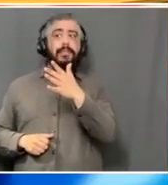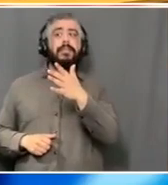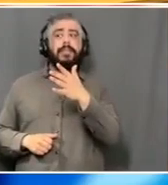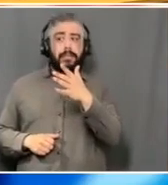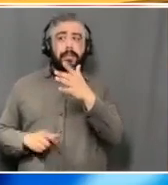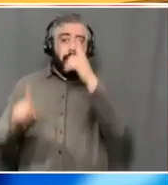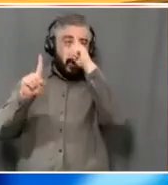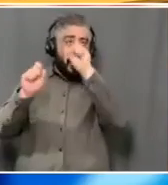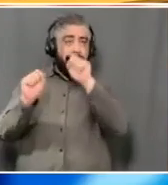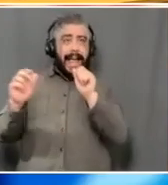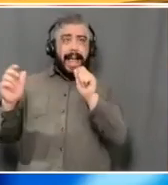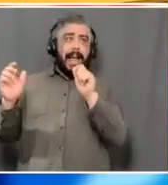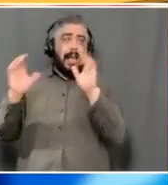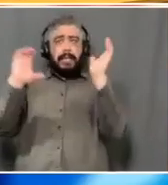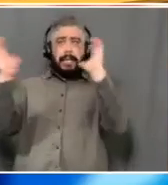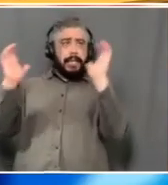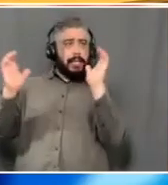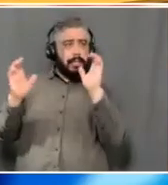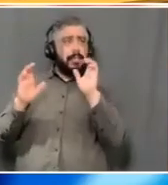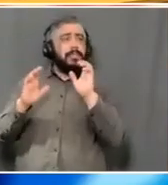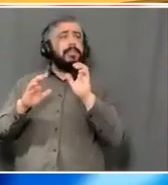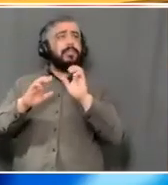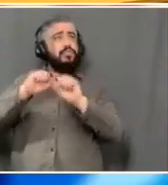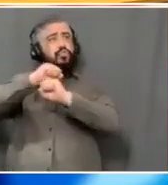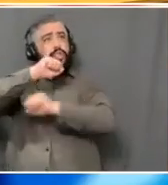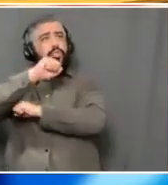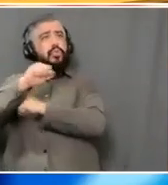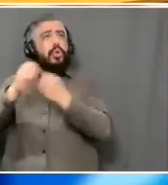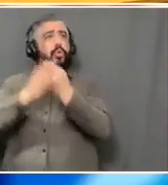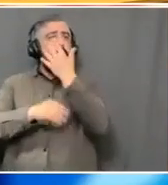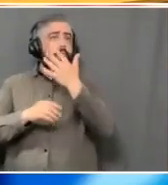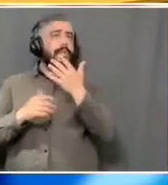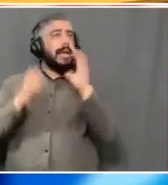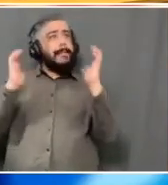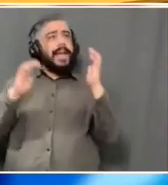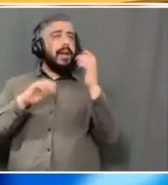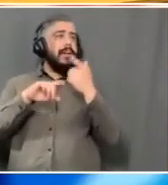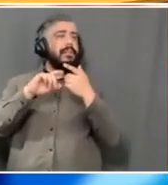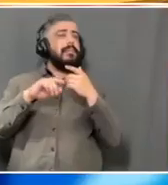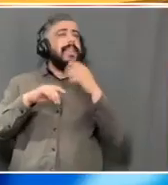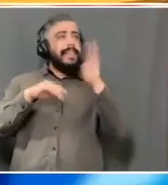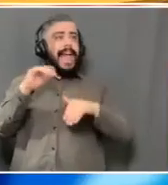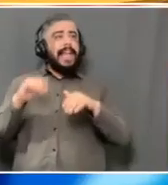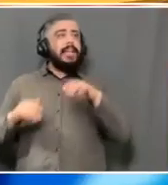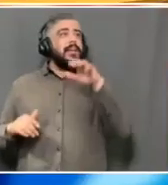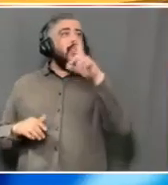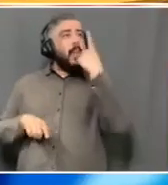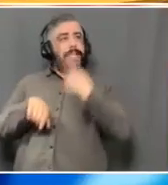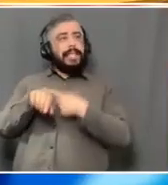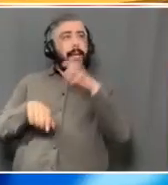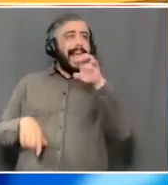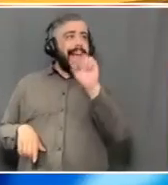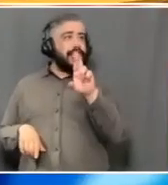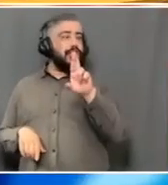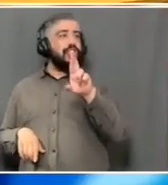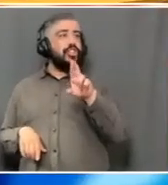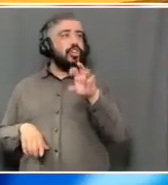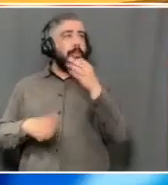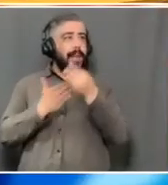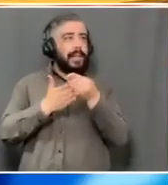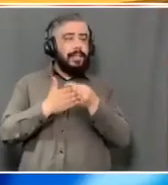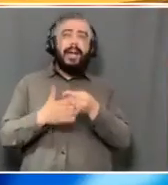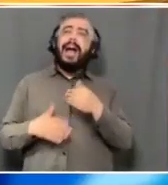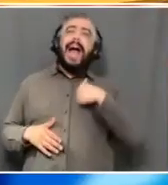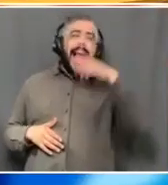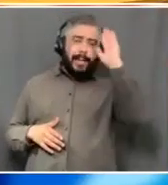evaluate structural growth independent of one-time ESSER funds? I know you have it there, but just, you know, because it seems like